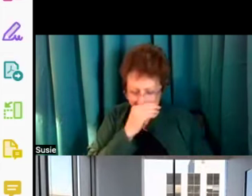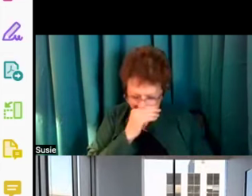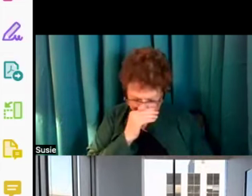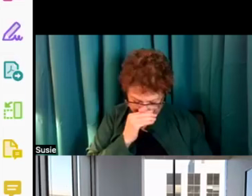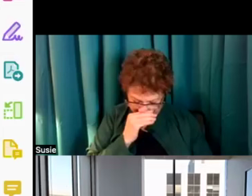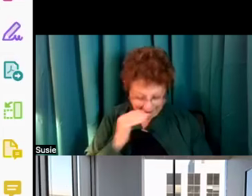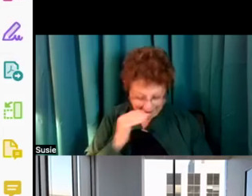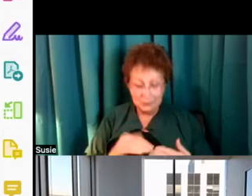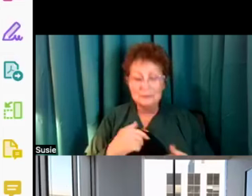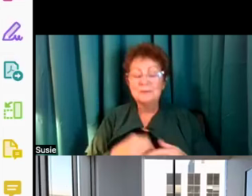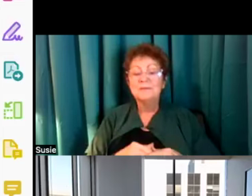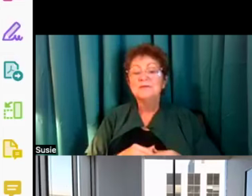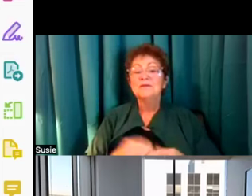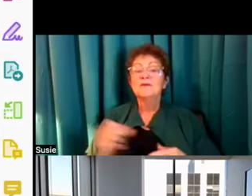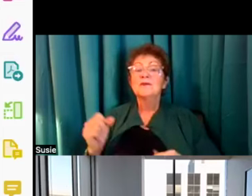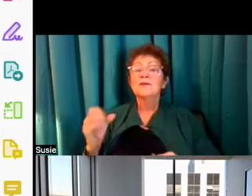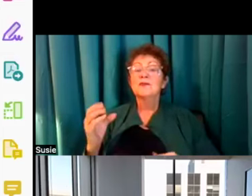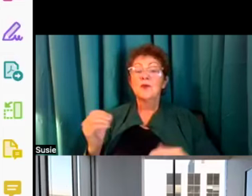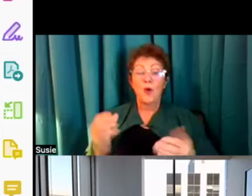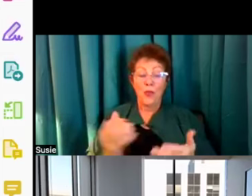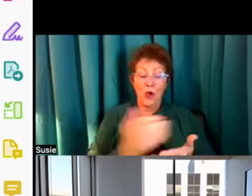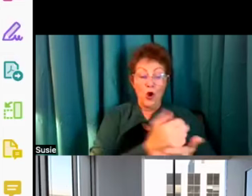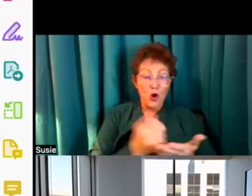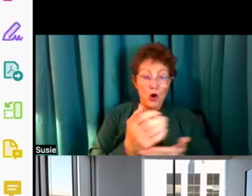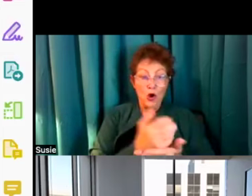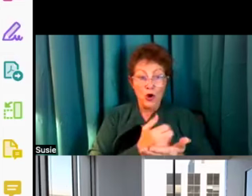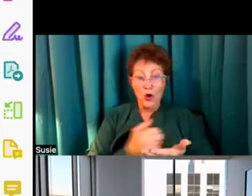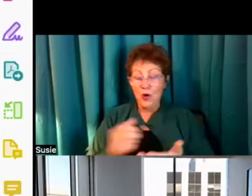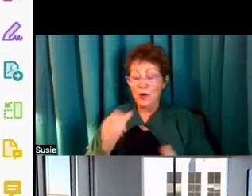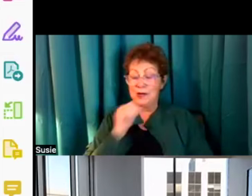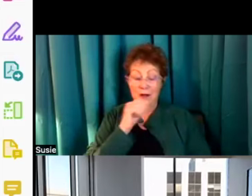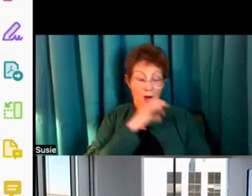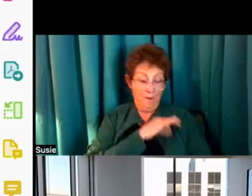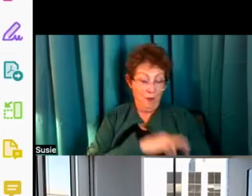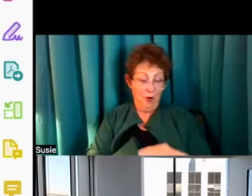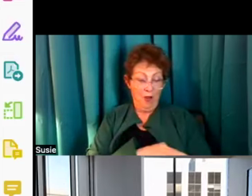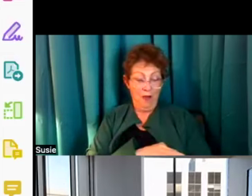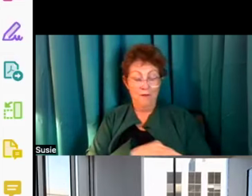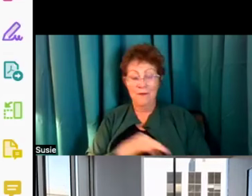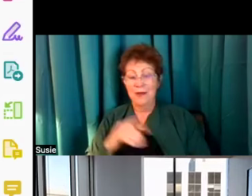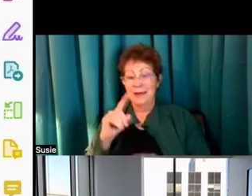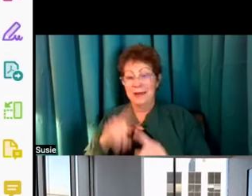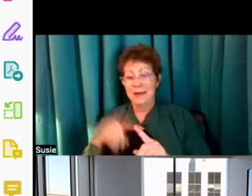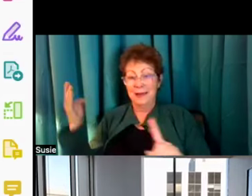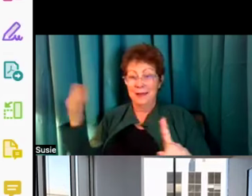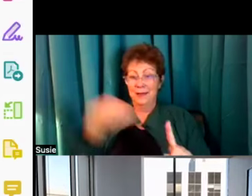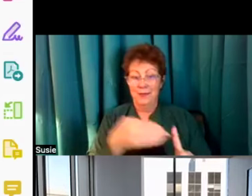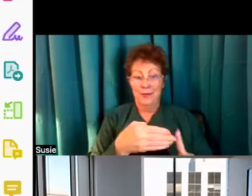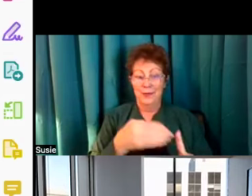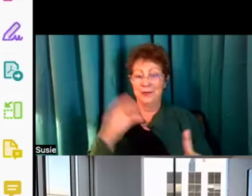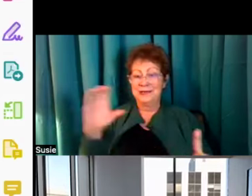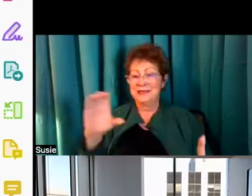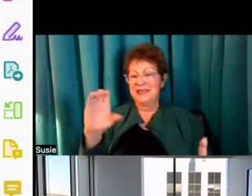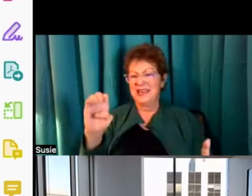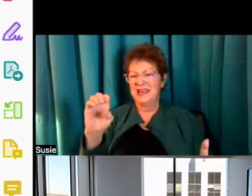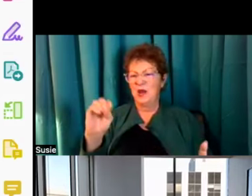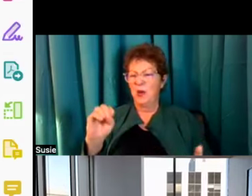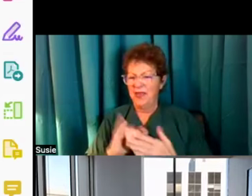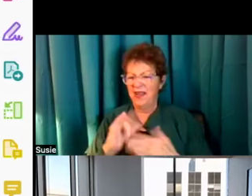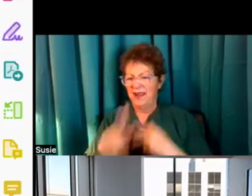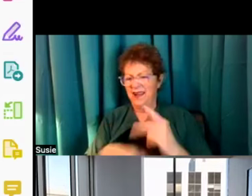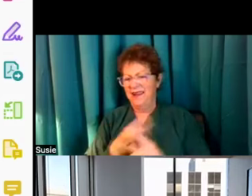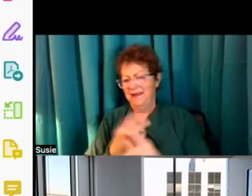And so basically the earnings of the nonprofit can't flow towards the CEO, the executive director, and